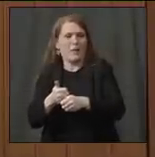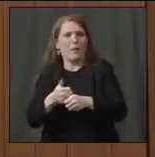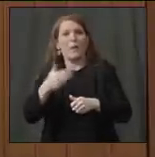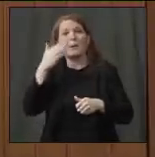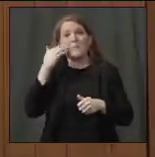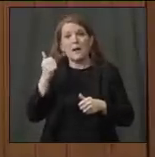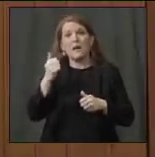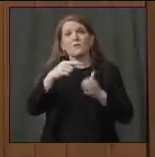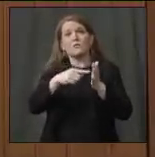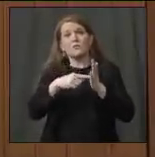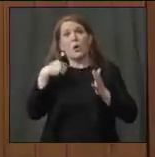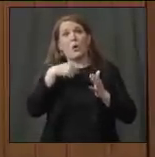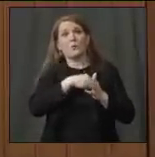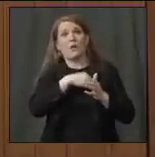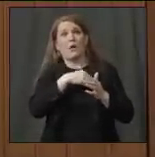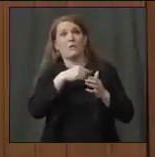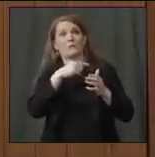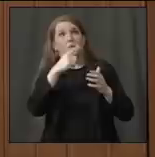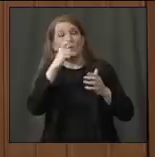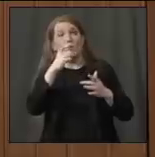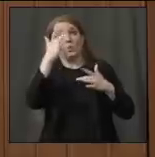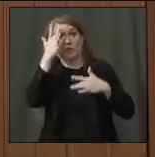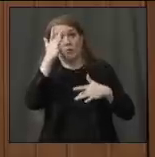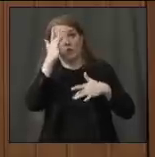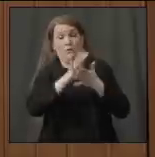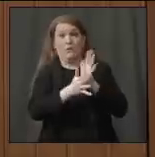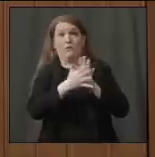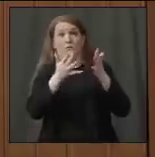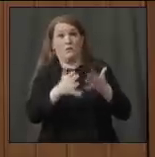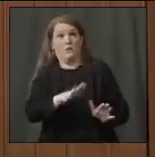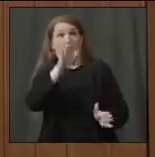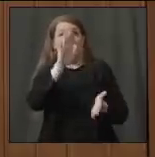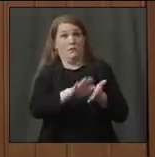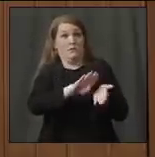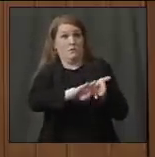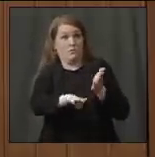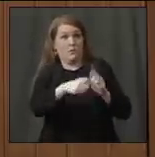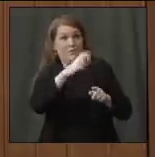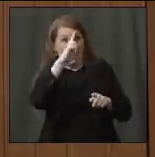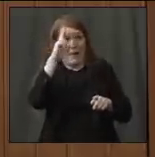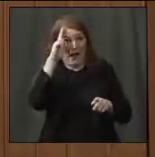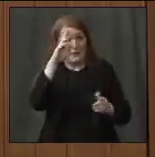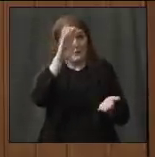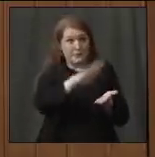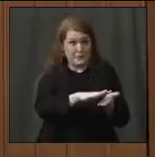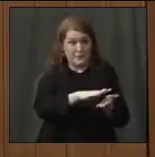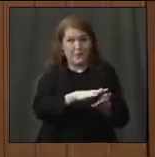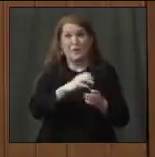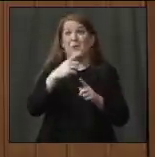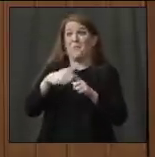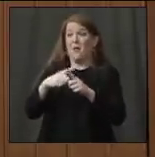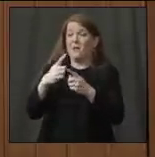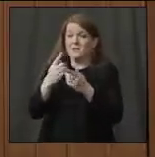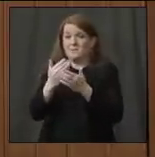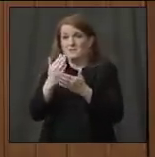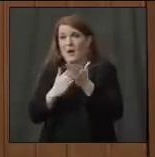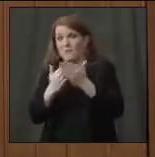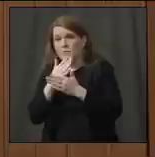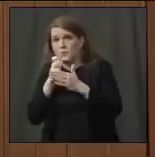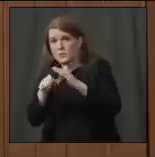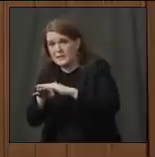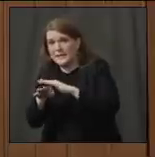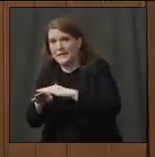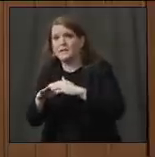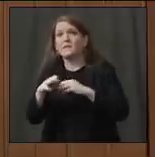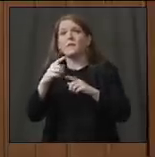and hospitalization, but it's also obviously a key indicator of the capacity of our hospitals to both get back to business, dealing with a lot of